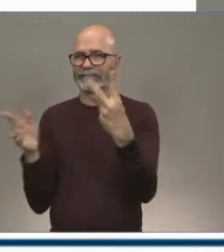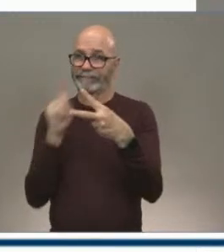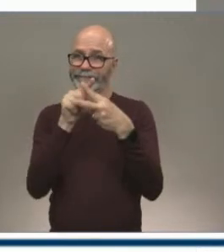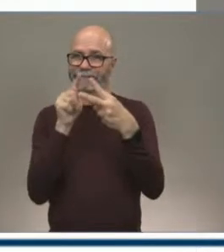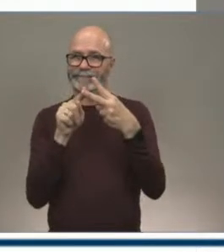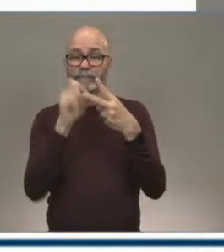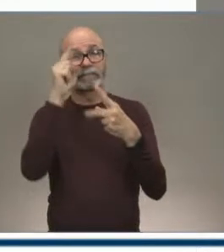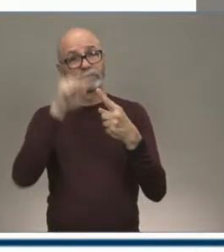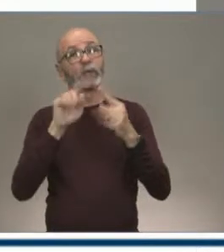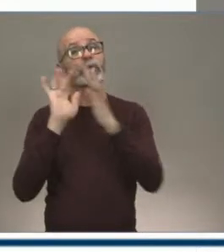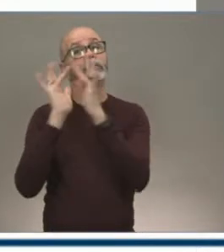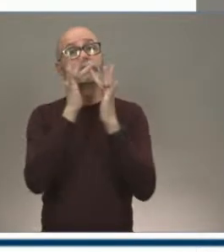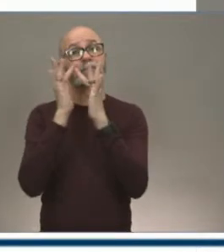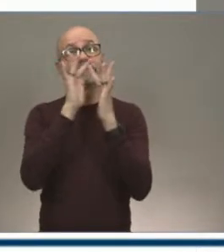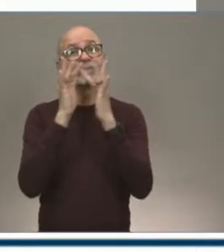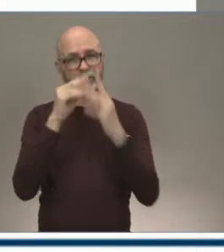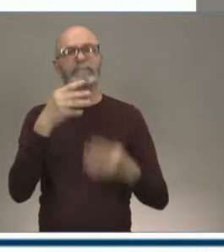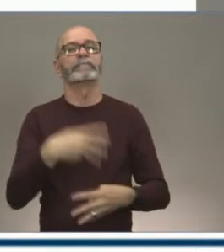on